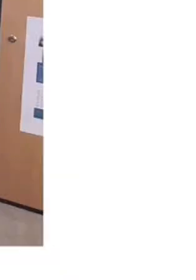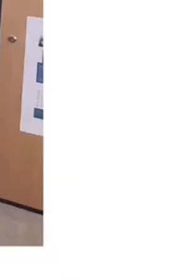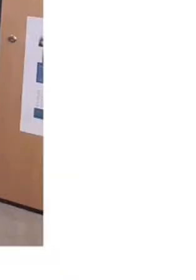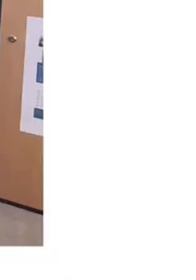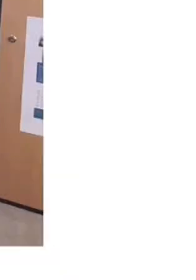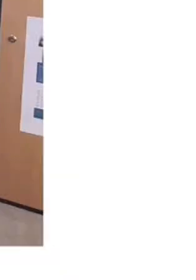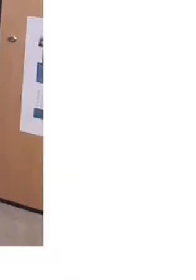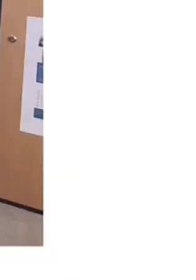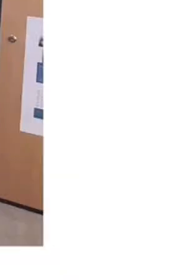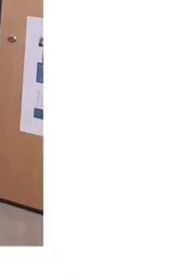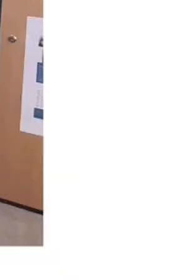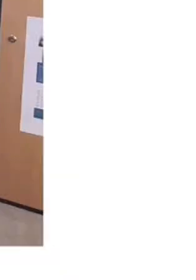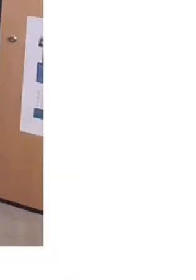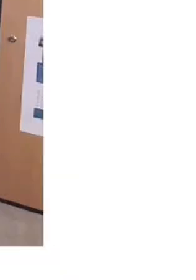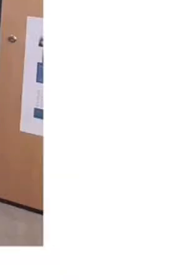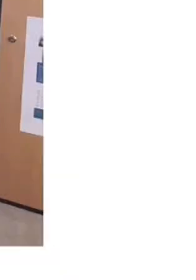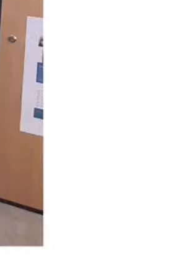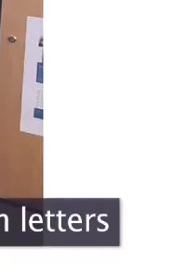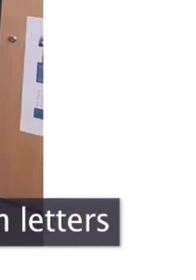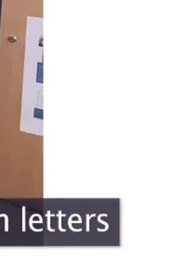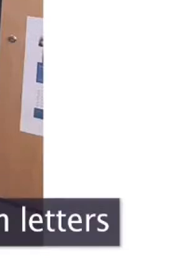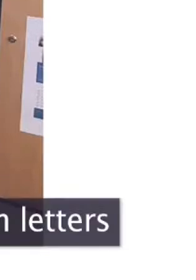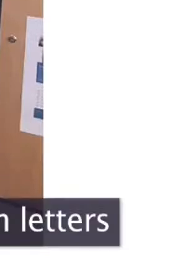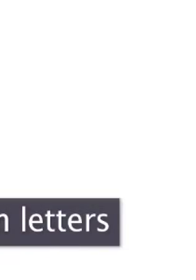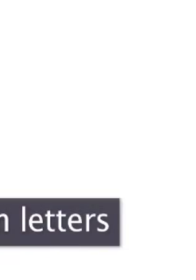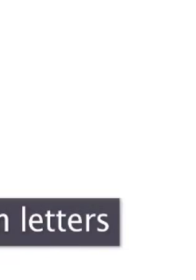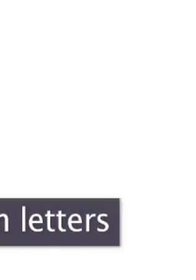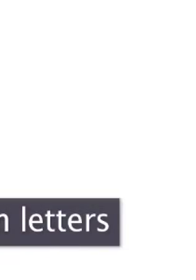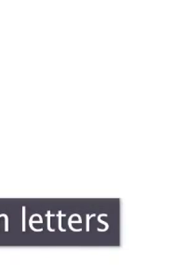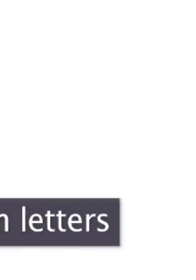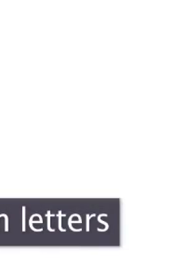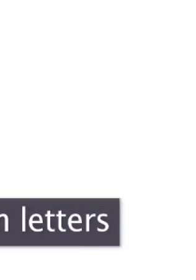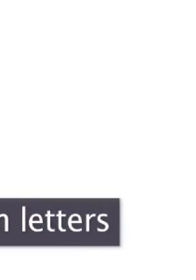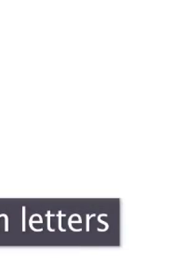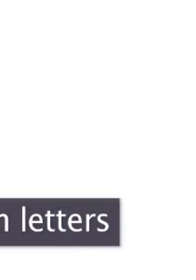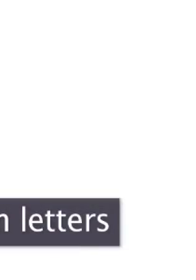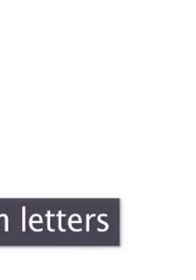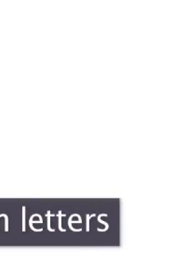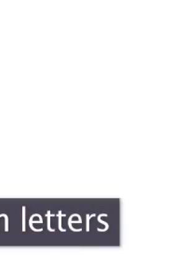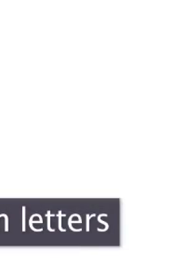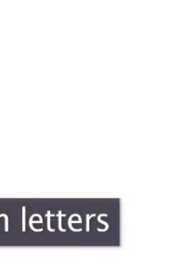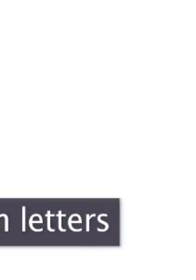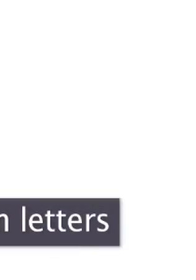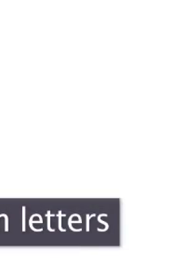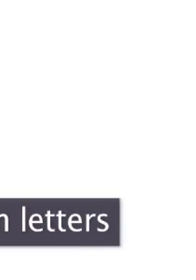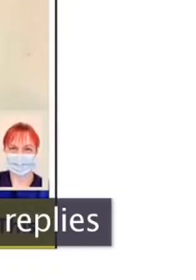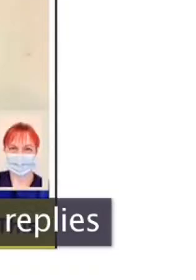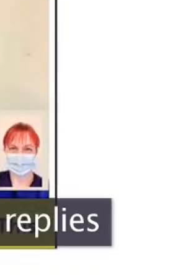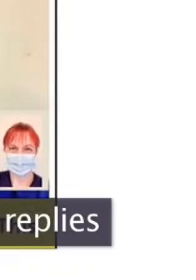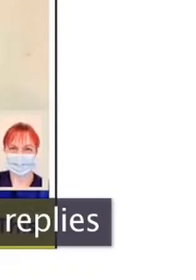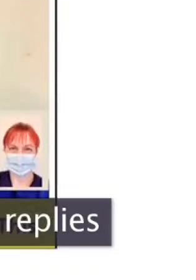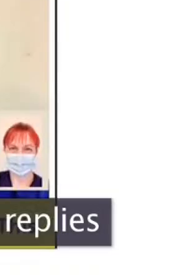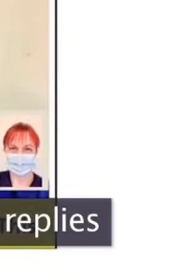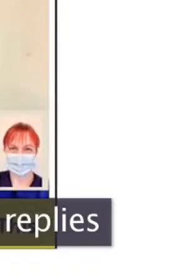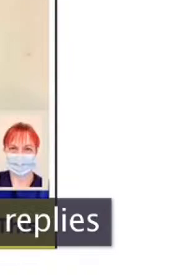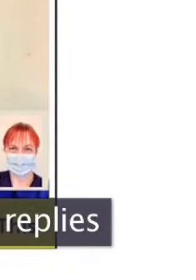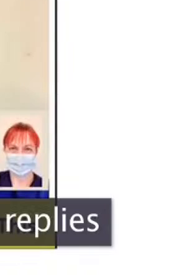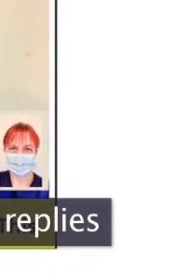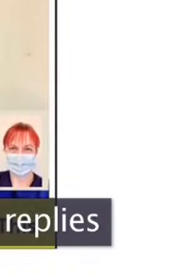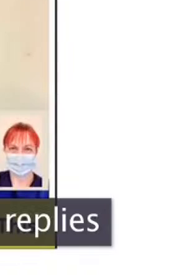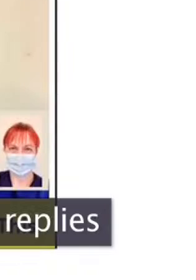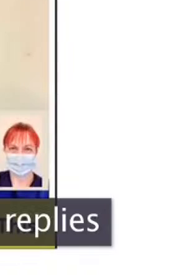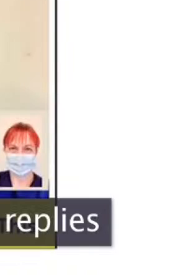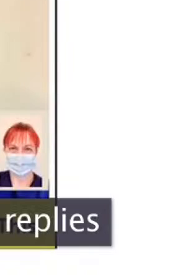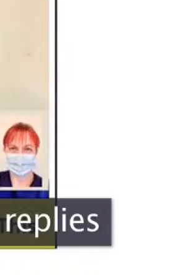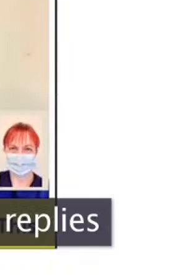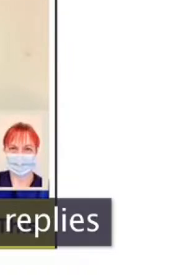other hospitals and health areas. I then started producing badges and sending them out in letters to celebrities. And